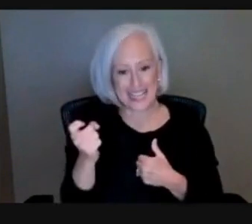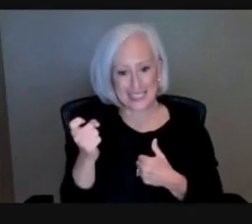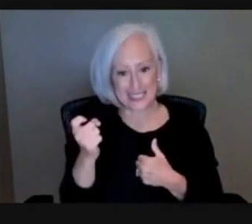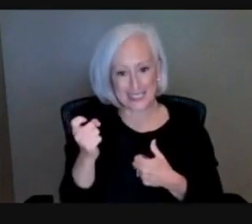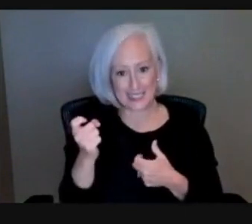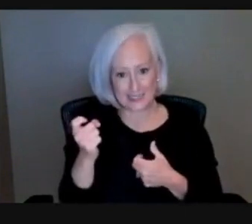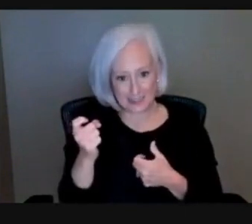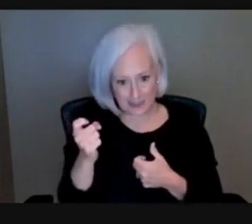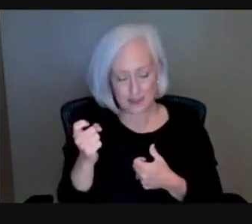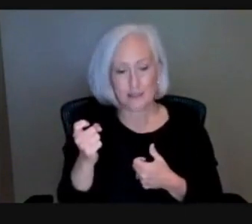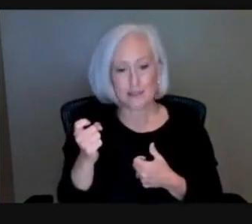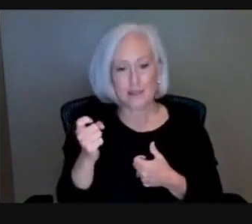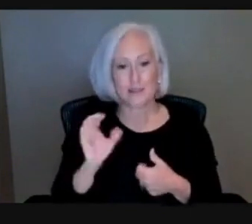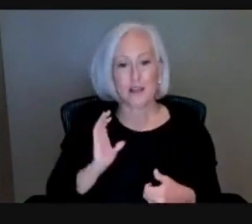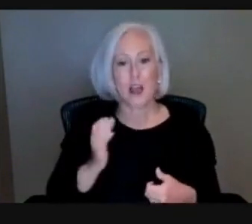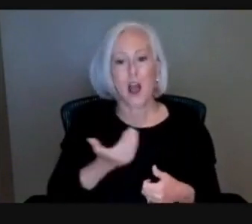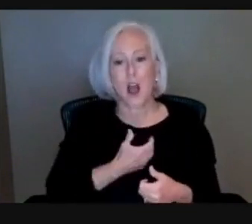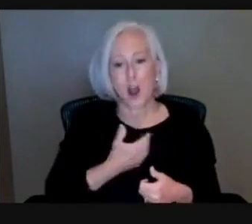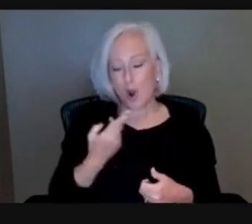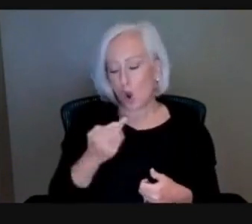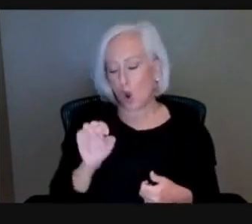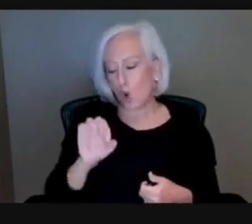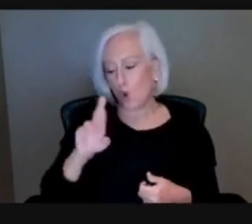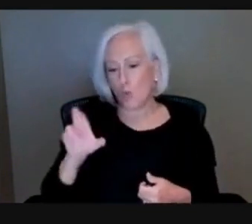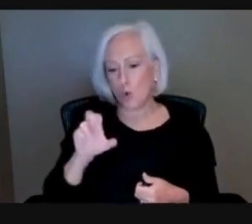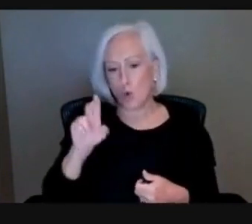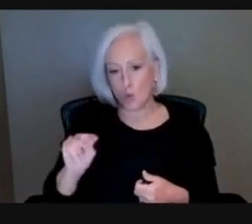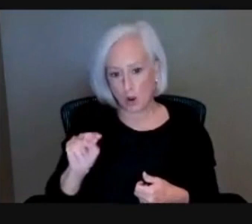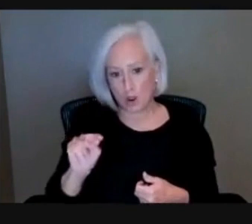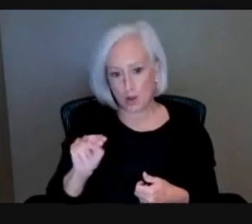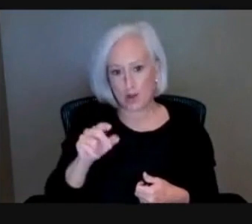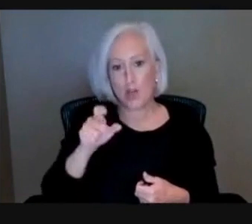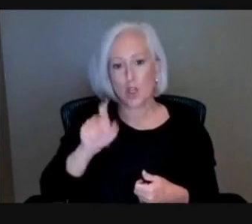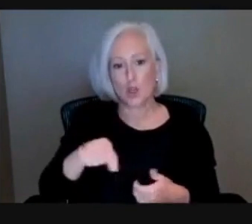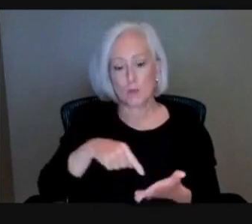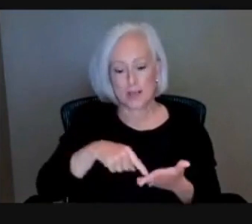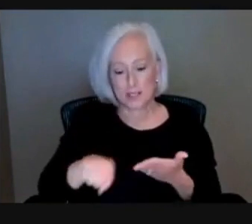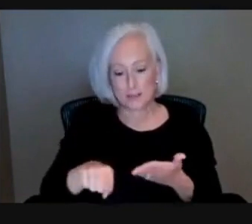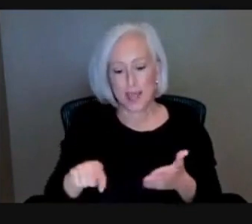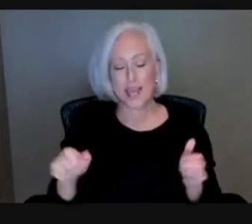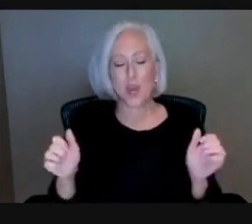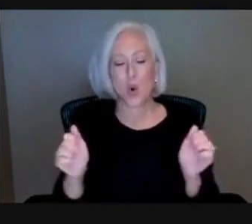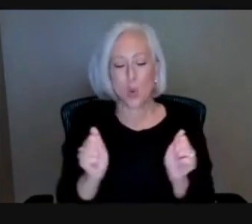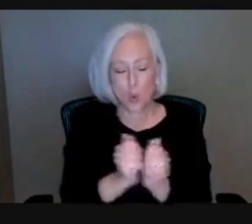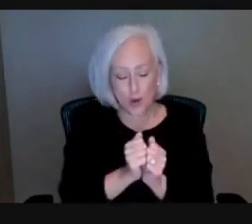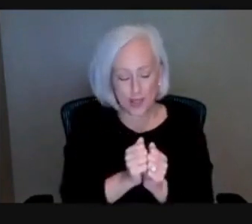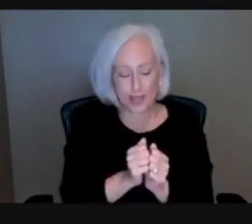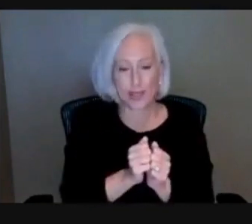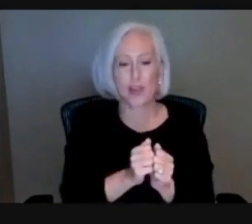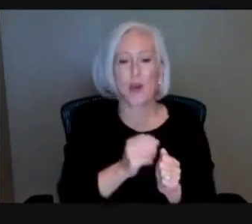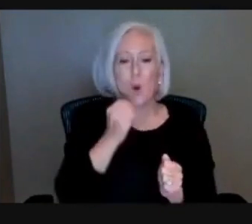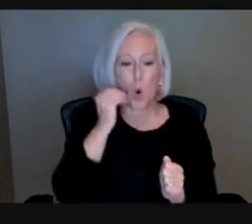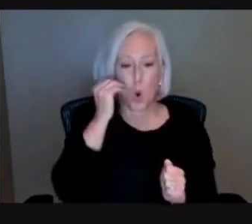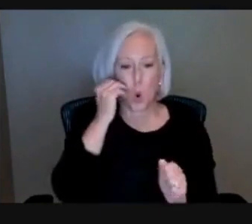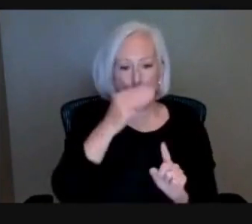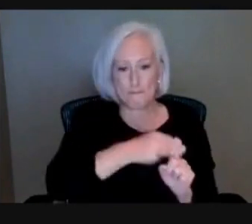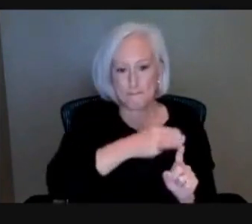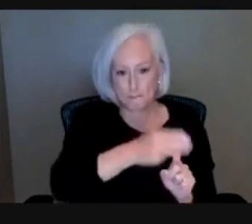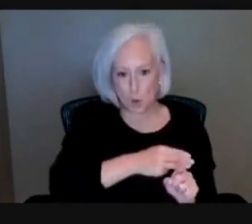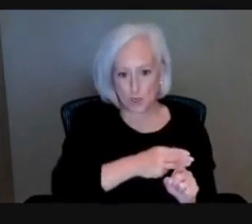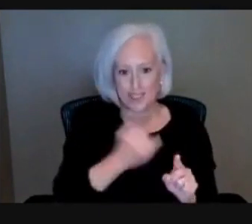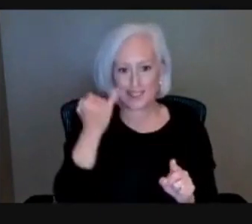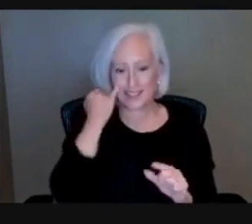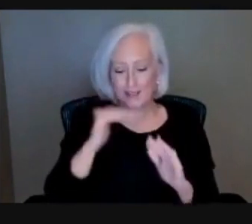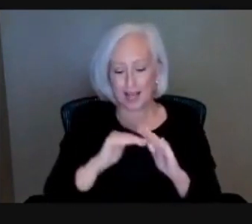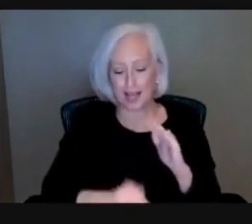our particular HomeRun product, we do require that you pay that with your mortgage payment if you are putting 10% or less down. So far